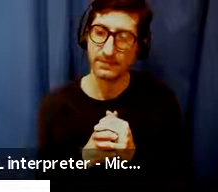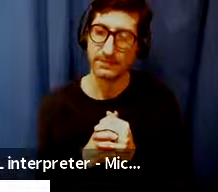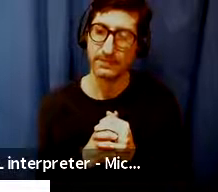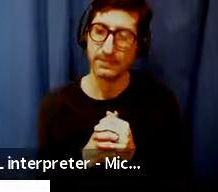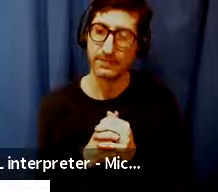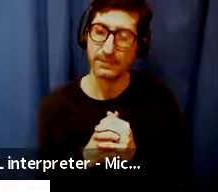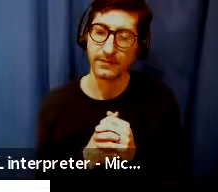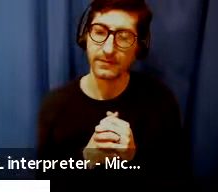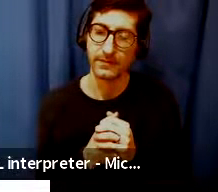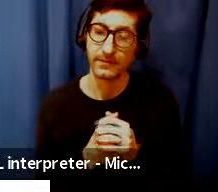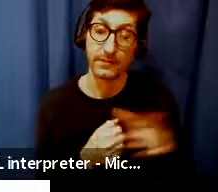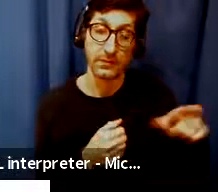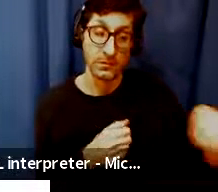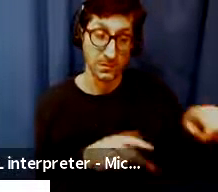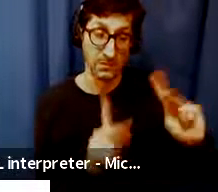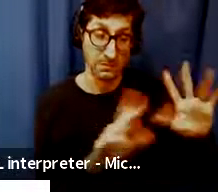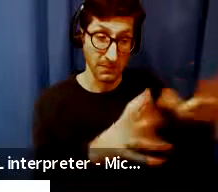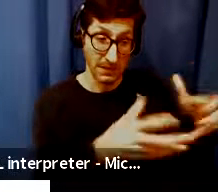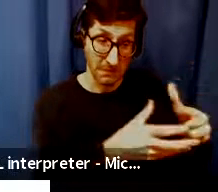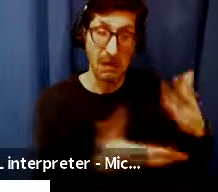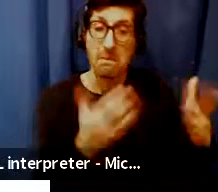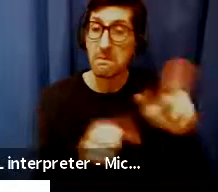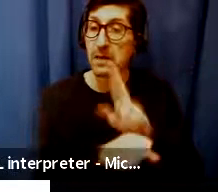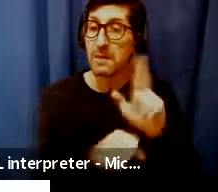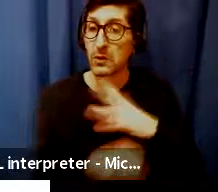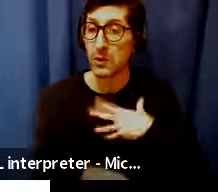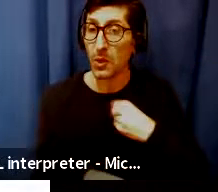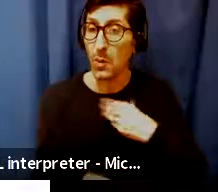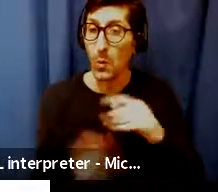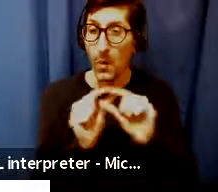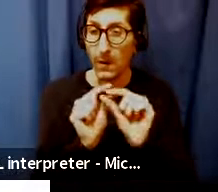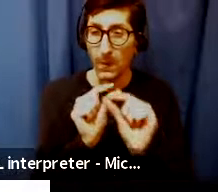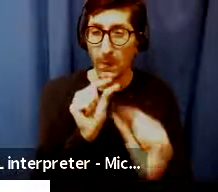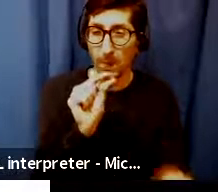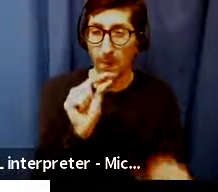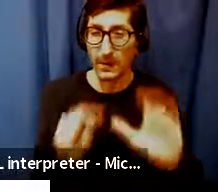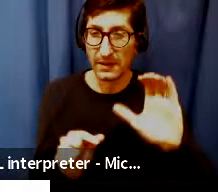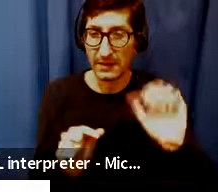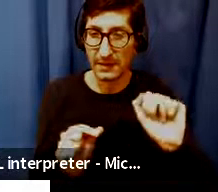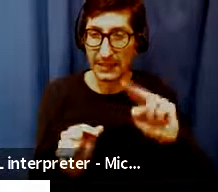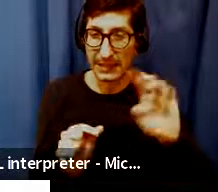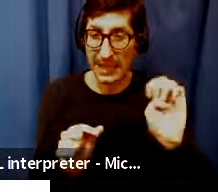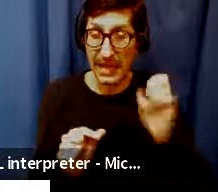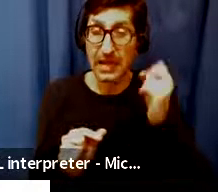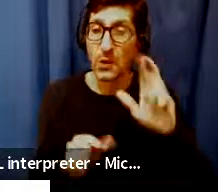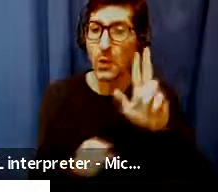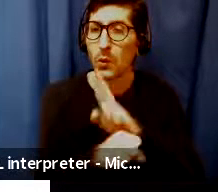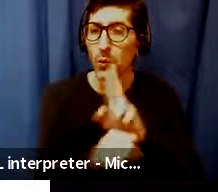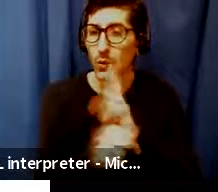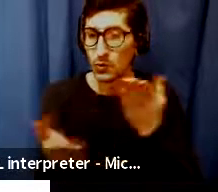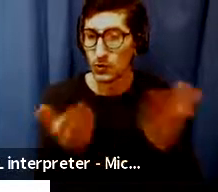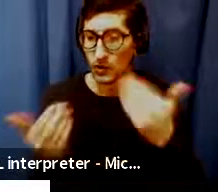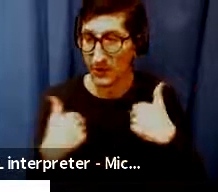their environment through the use of white cane or through the use of a service animal,